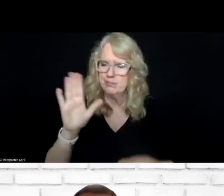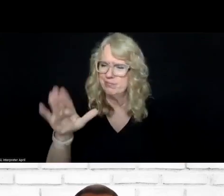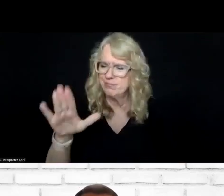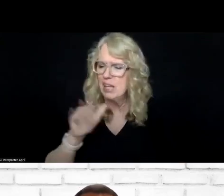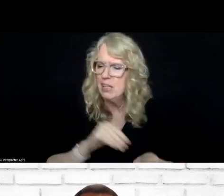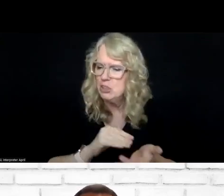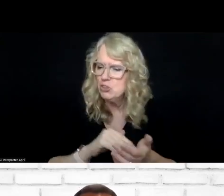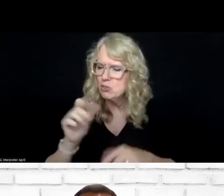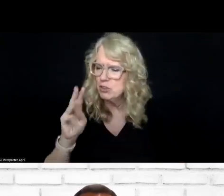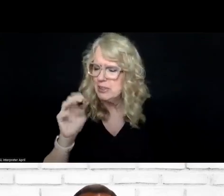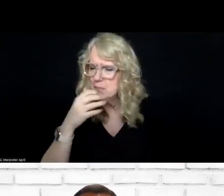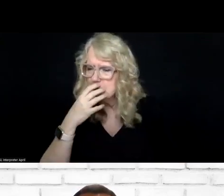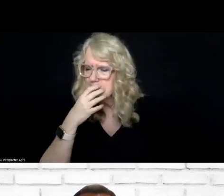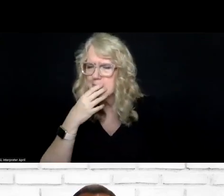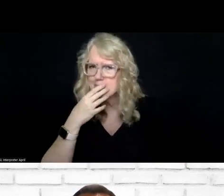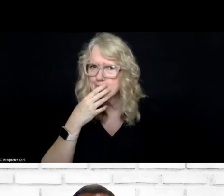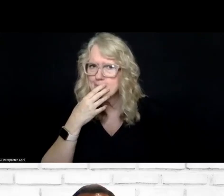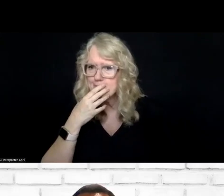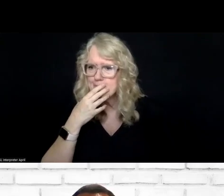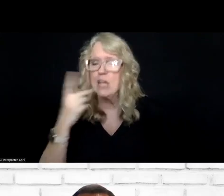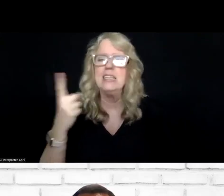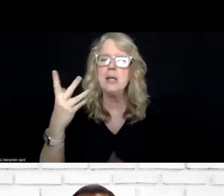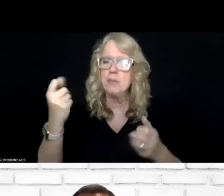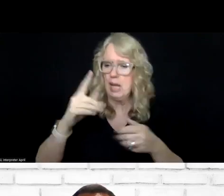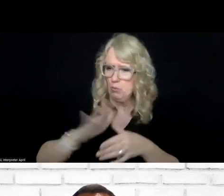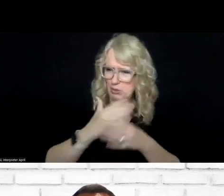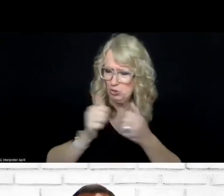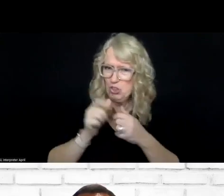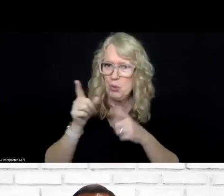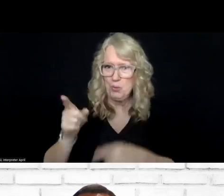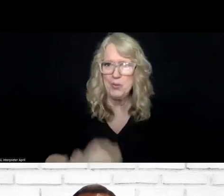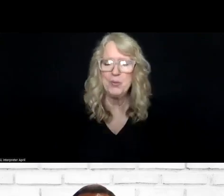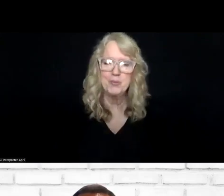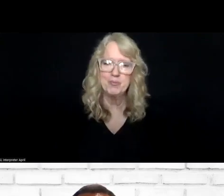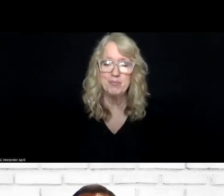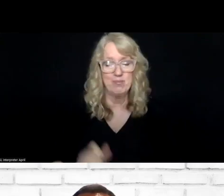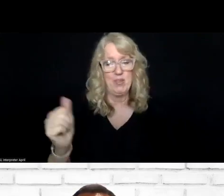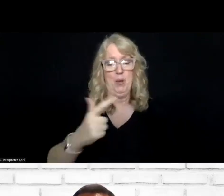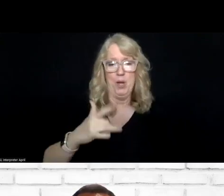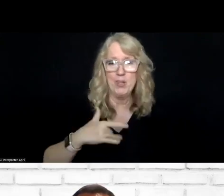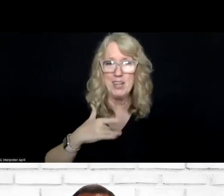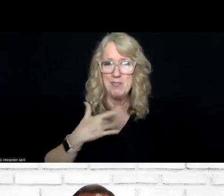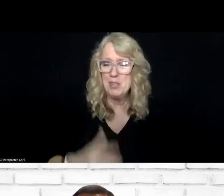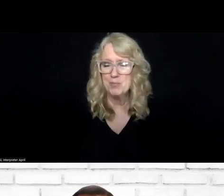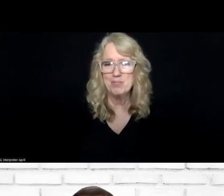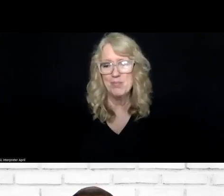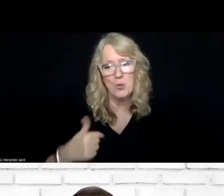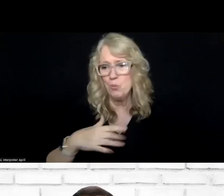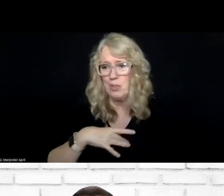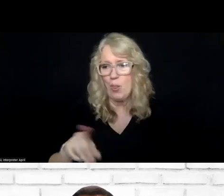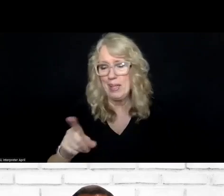Sims, it was something I just want to share with you that we all kind of feel. And she said, we don't like